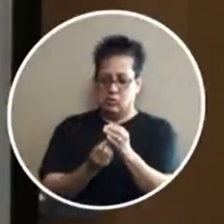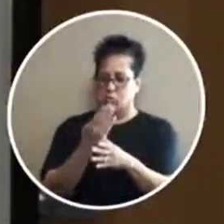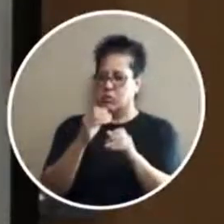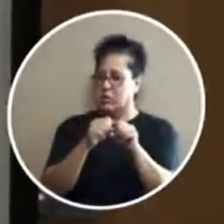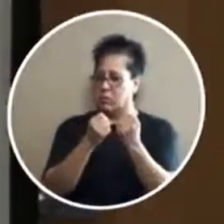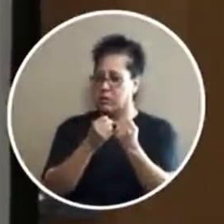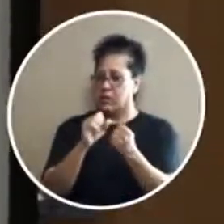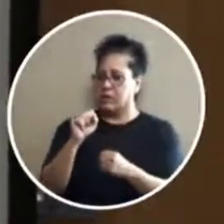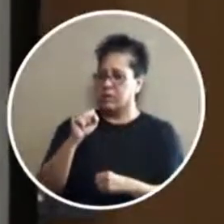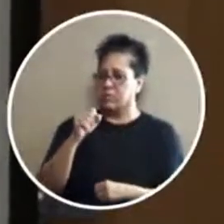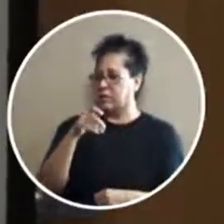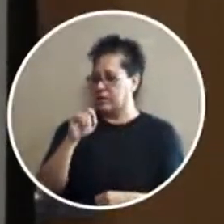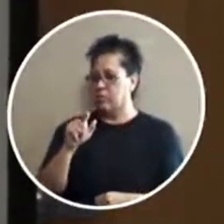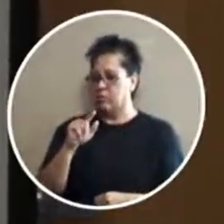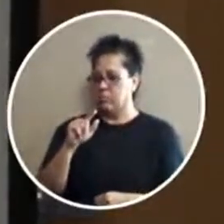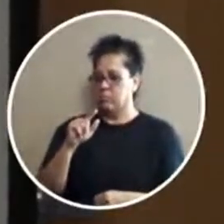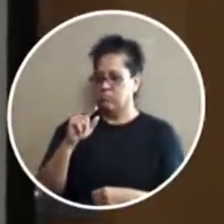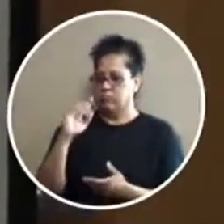April.